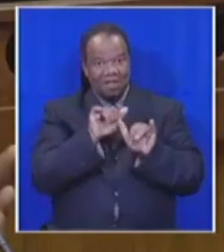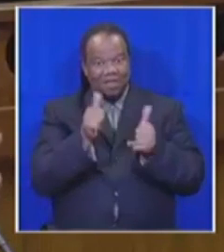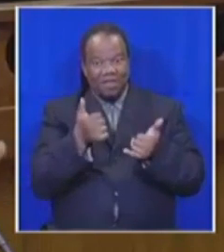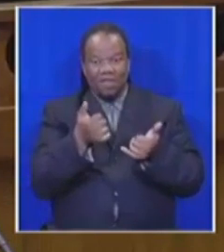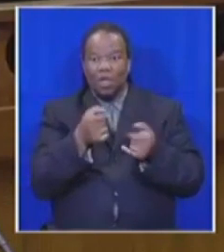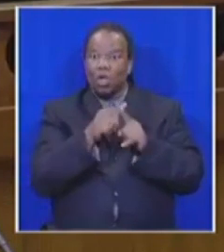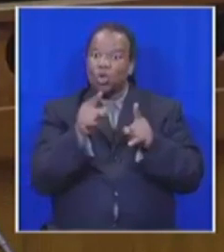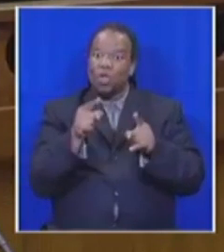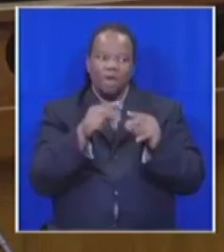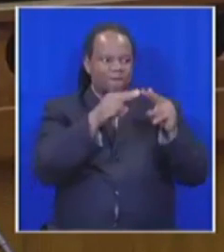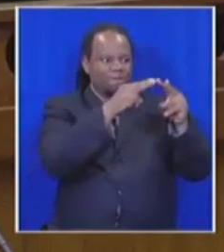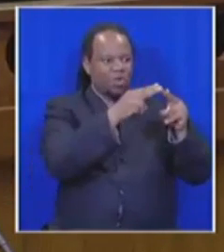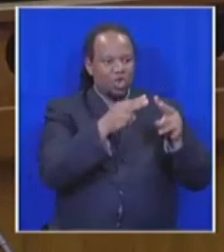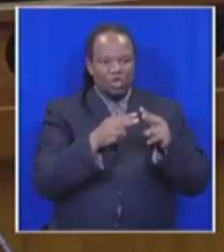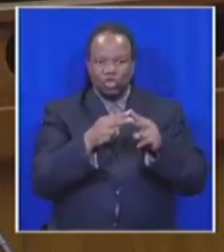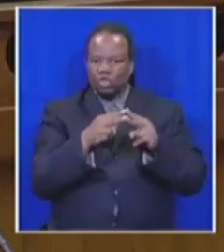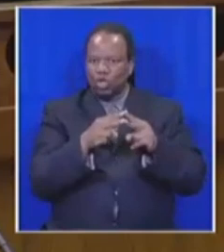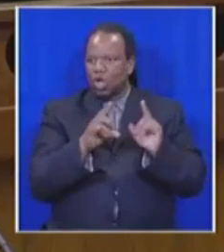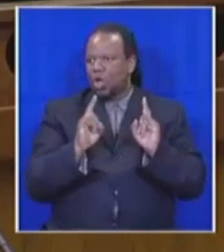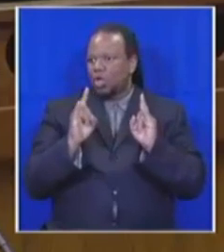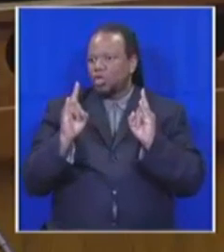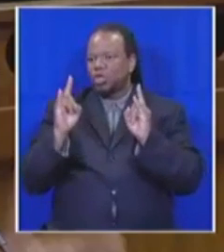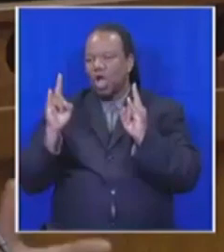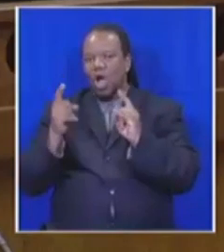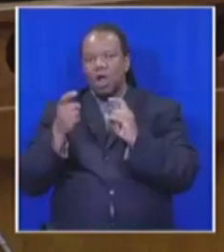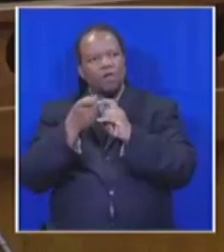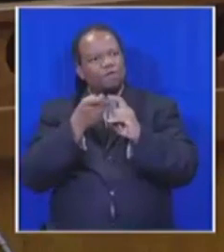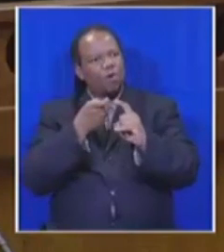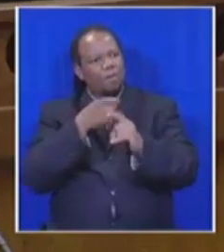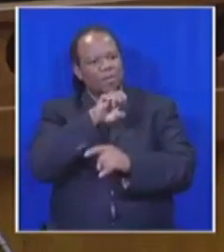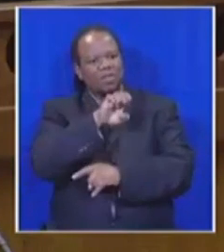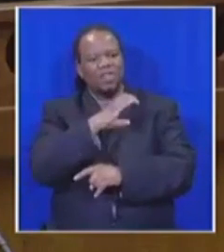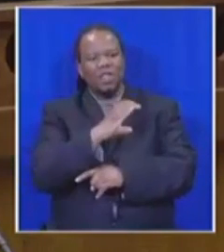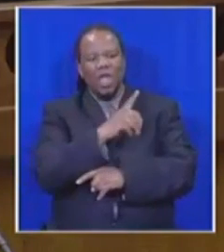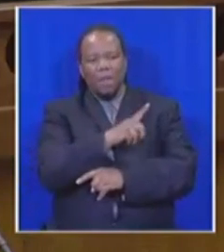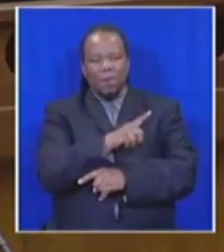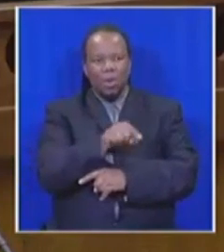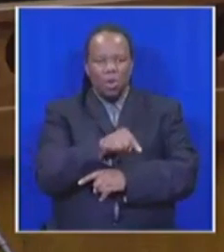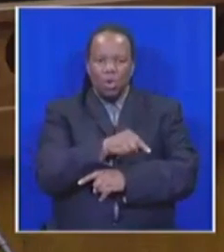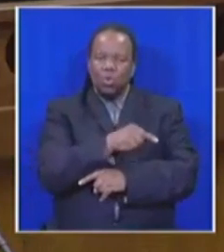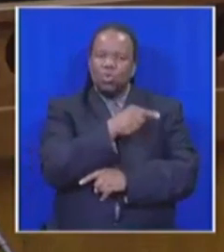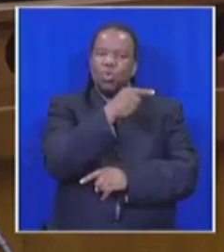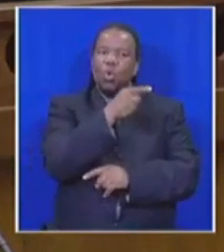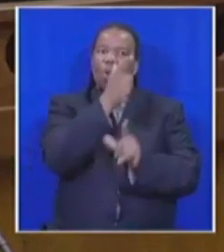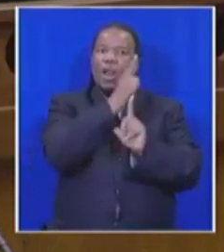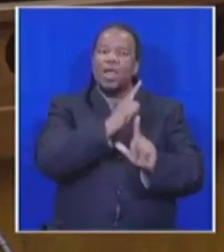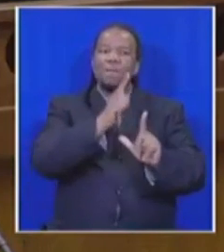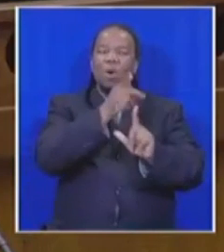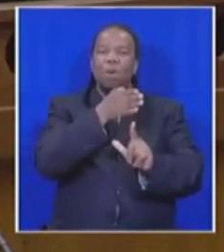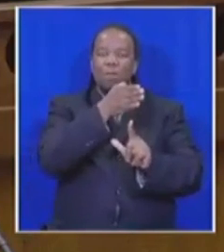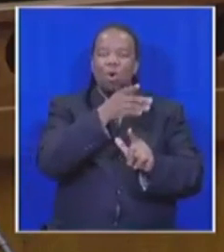and villages across the country, from Kouga in the Eastern Cape to Mokgopong in Limpopo